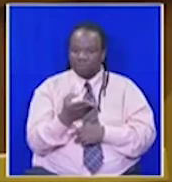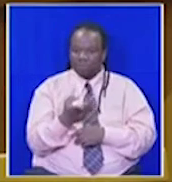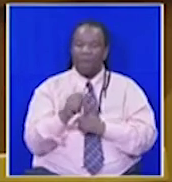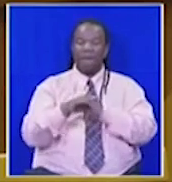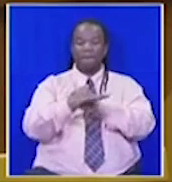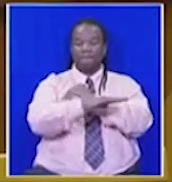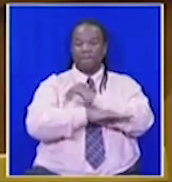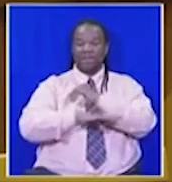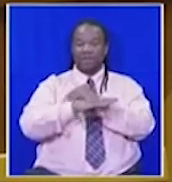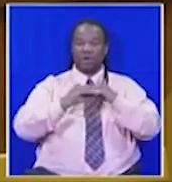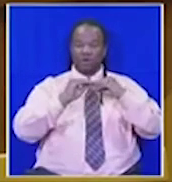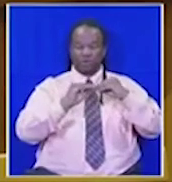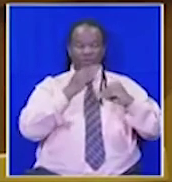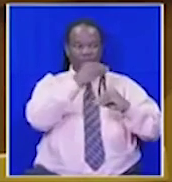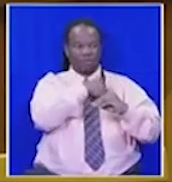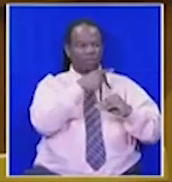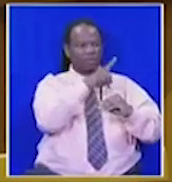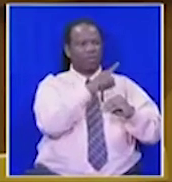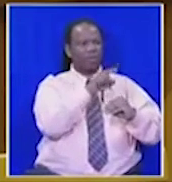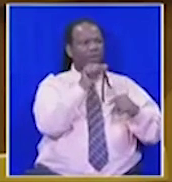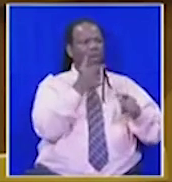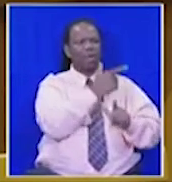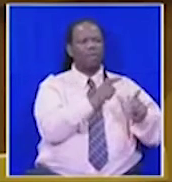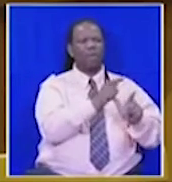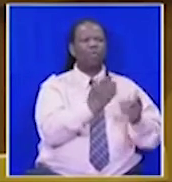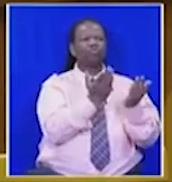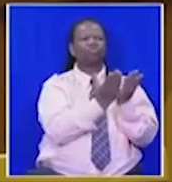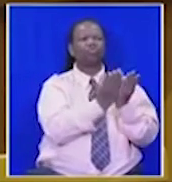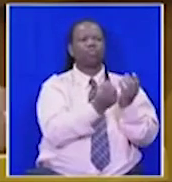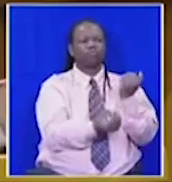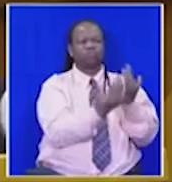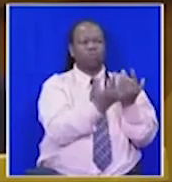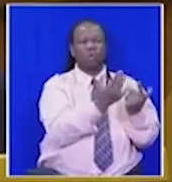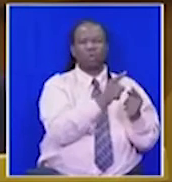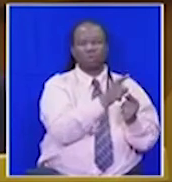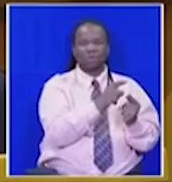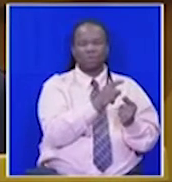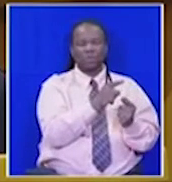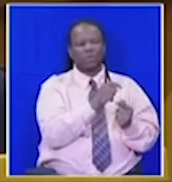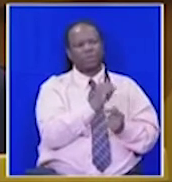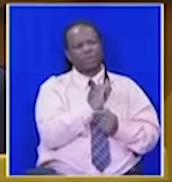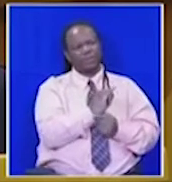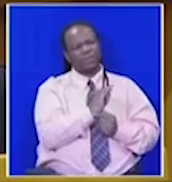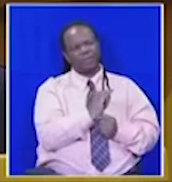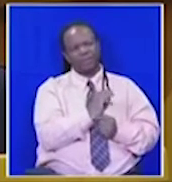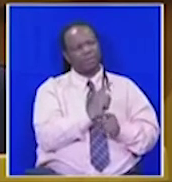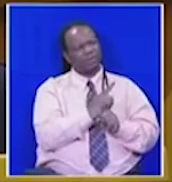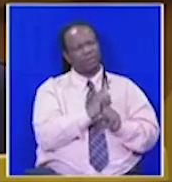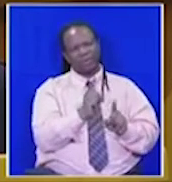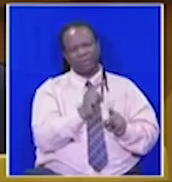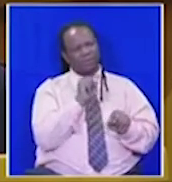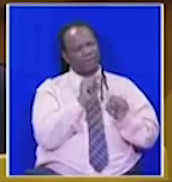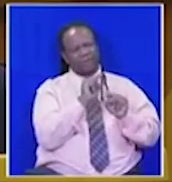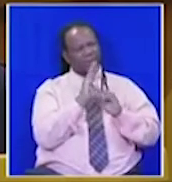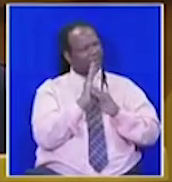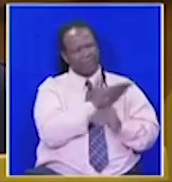has indicated, in the schools in Vuane is something that is both regrettable and must be outright condemned.